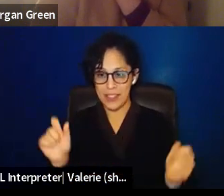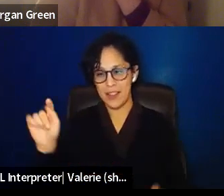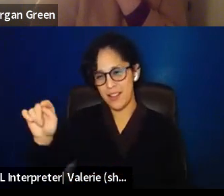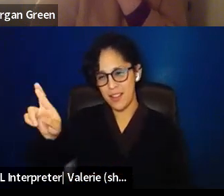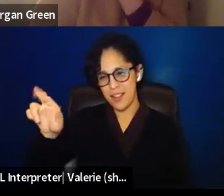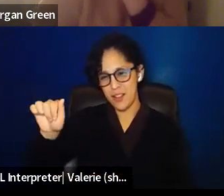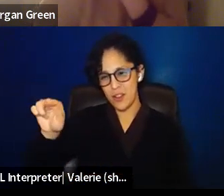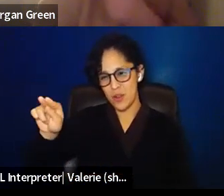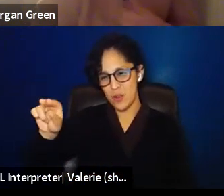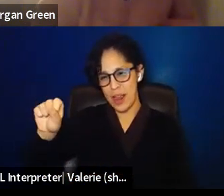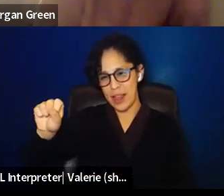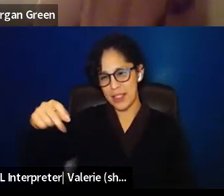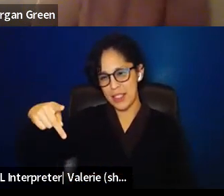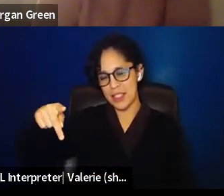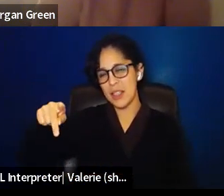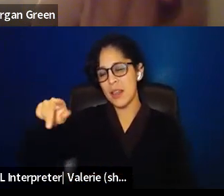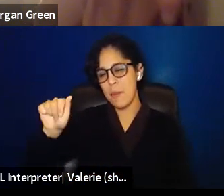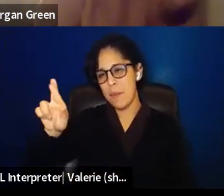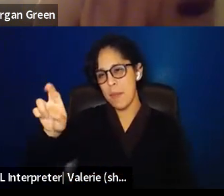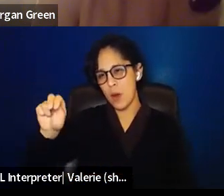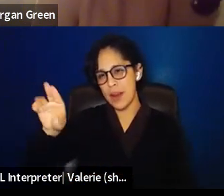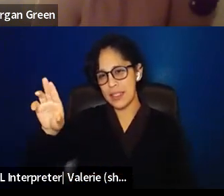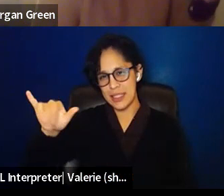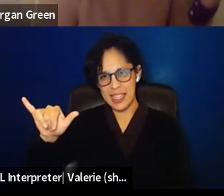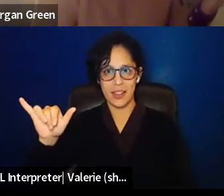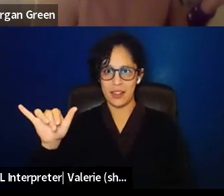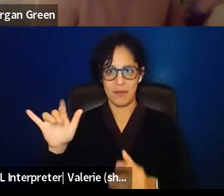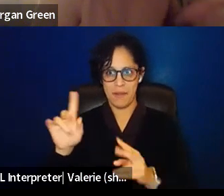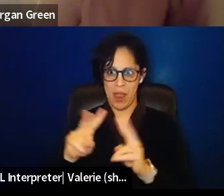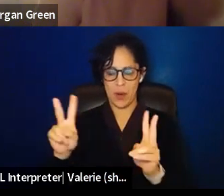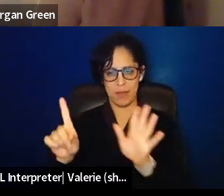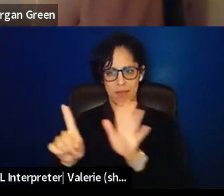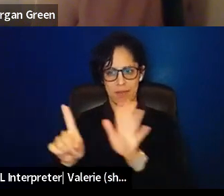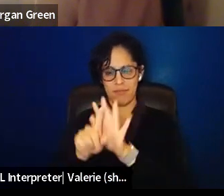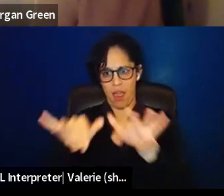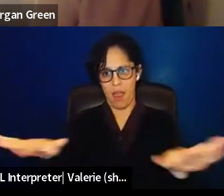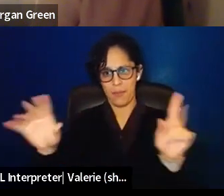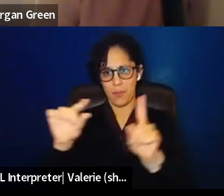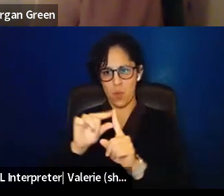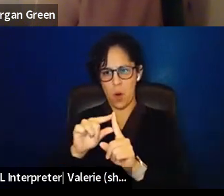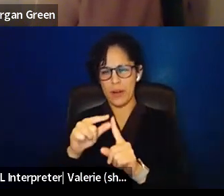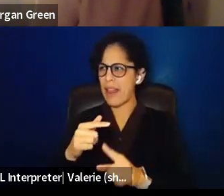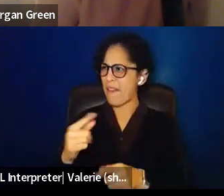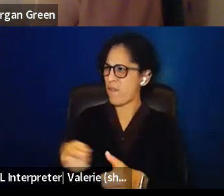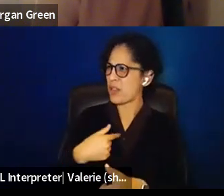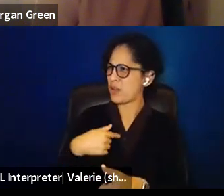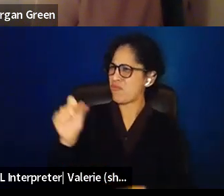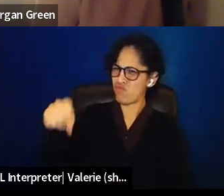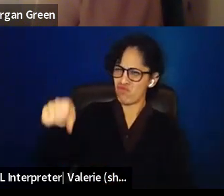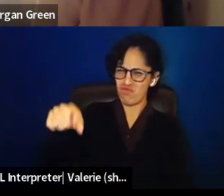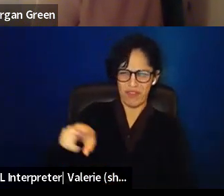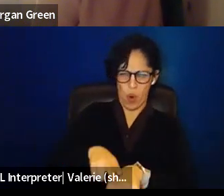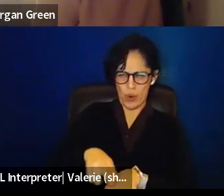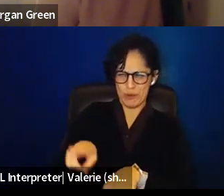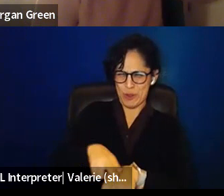And I think when I encountered it at first, I was like, yeah, of course. But it's hard work to